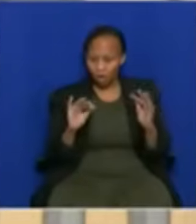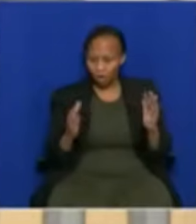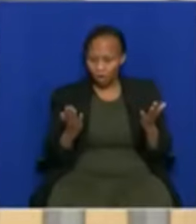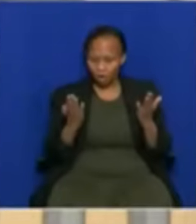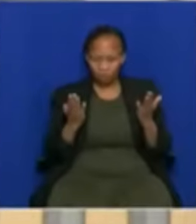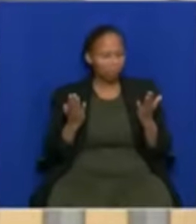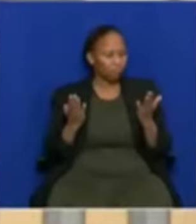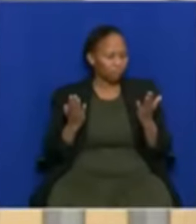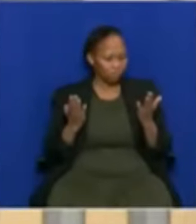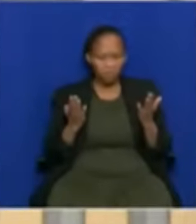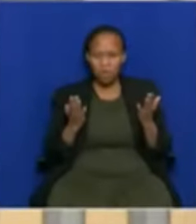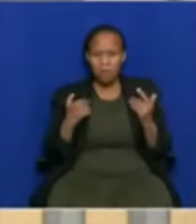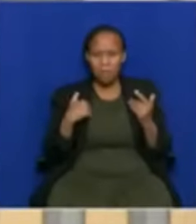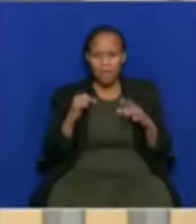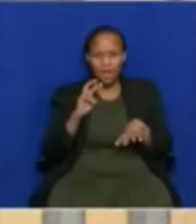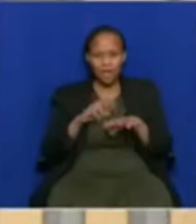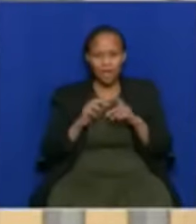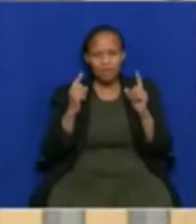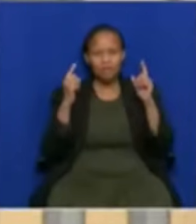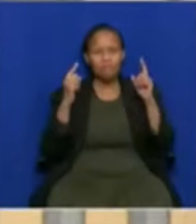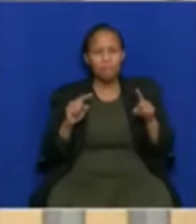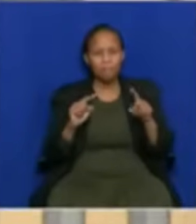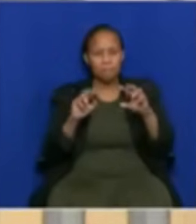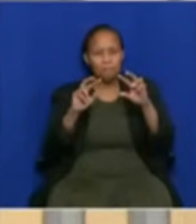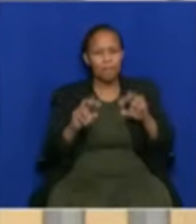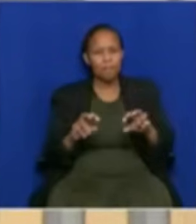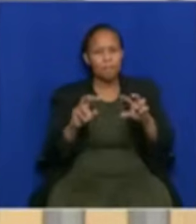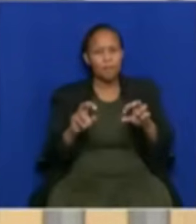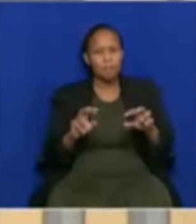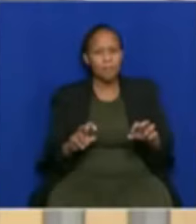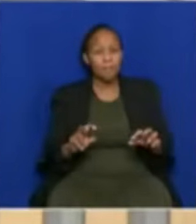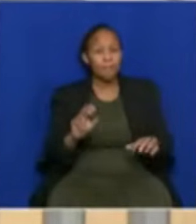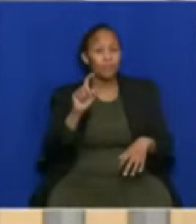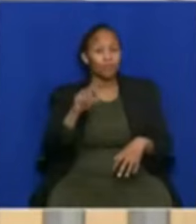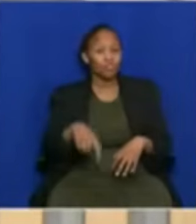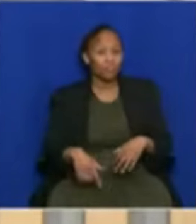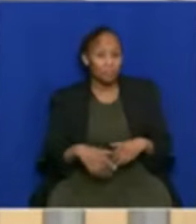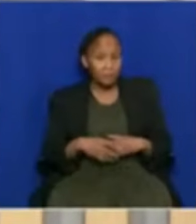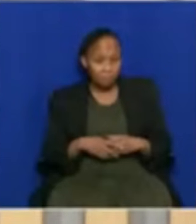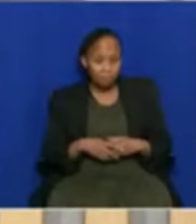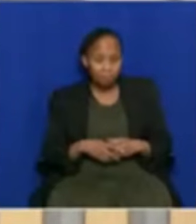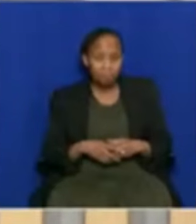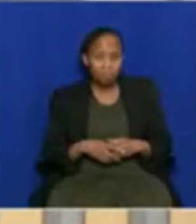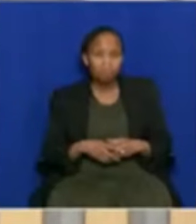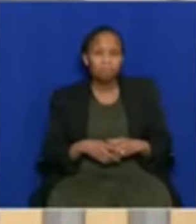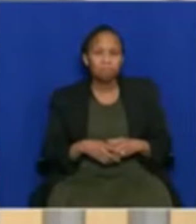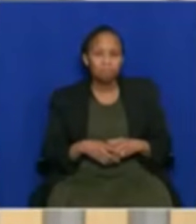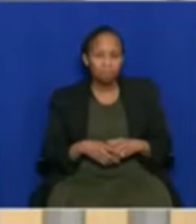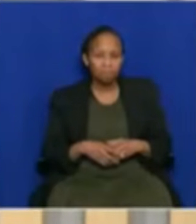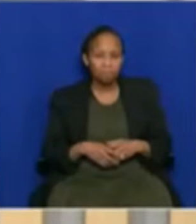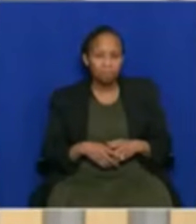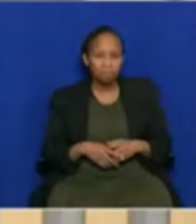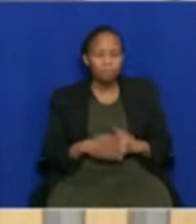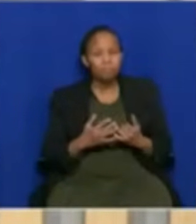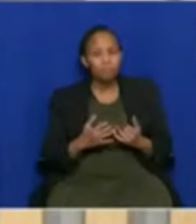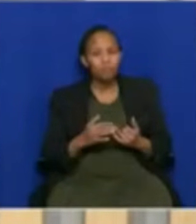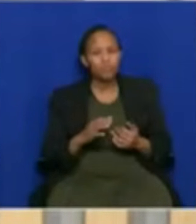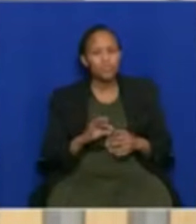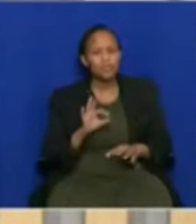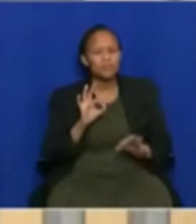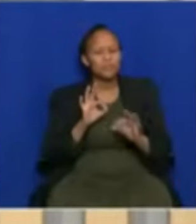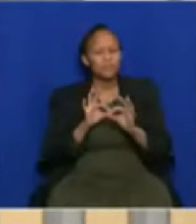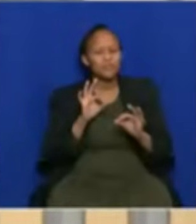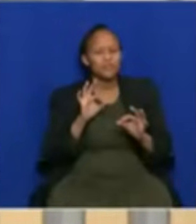is, right? Who this particular post or appointments or whatever,